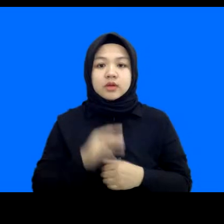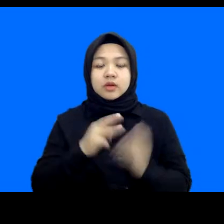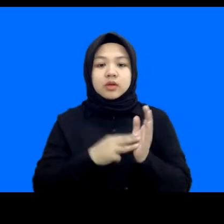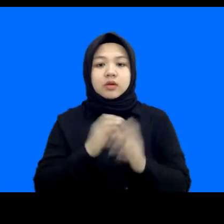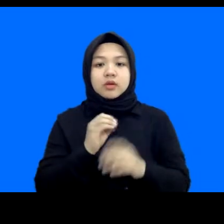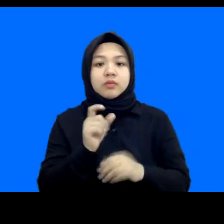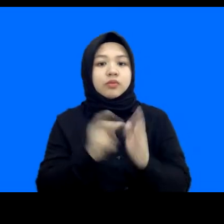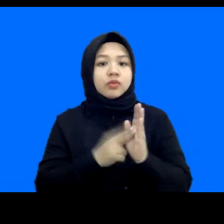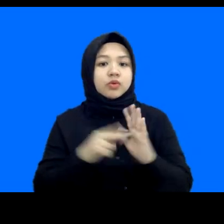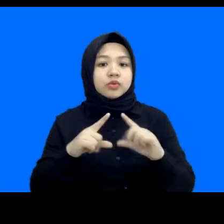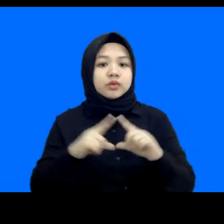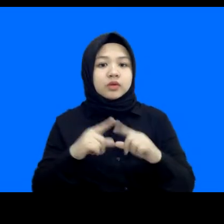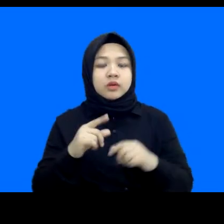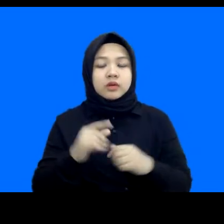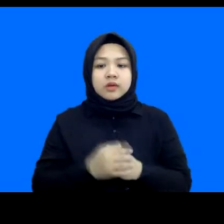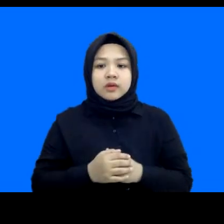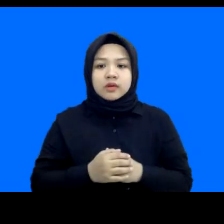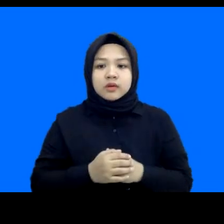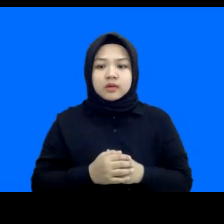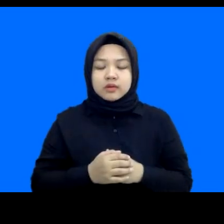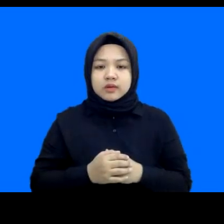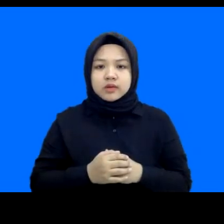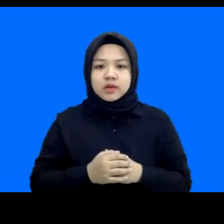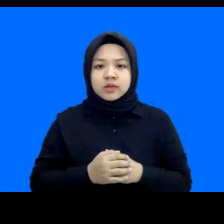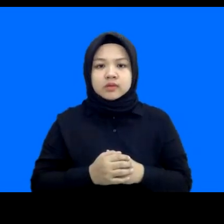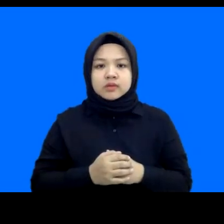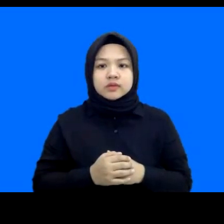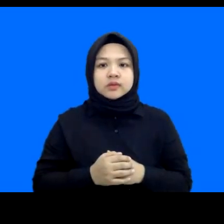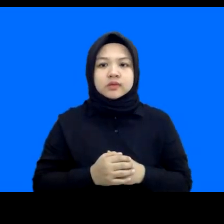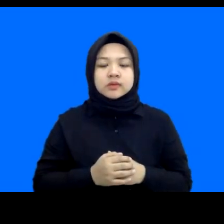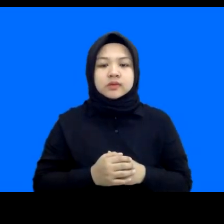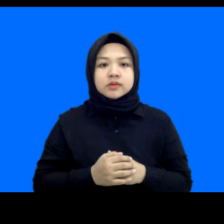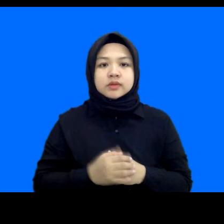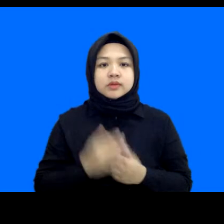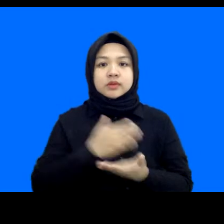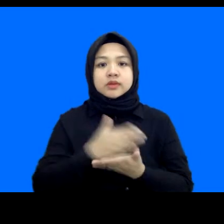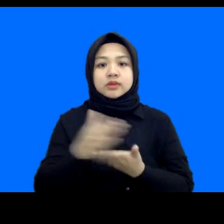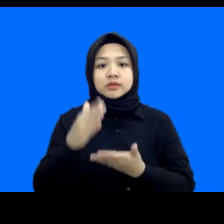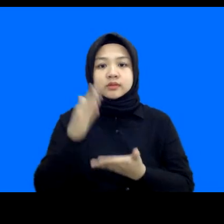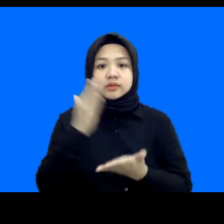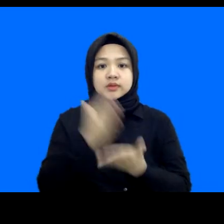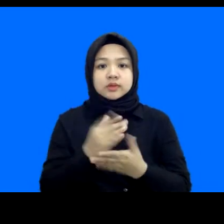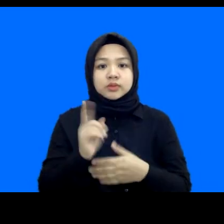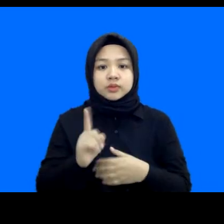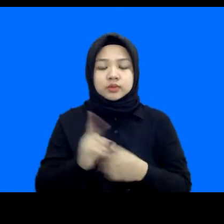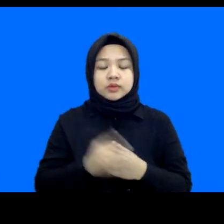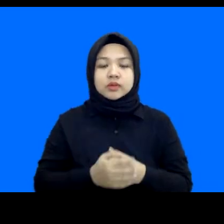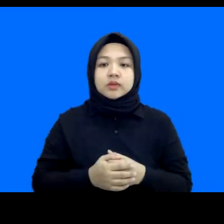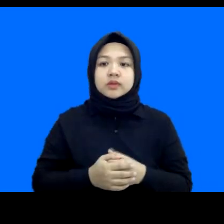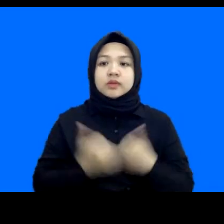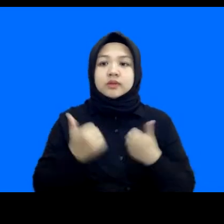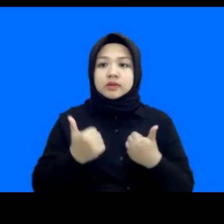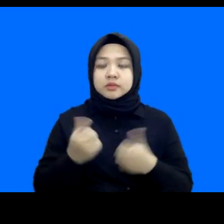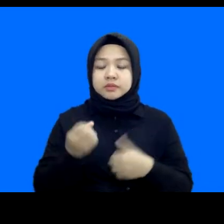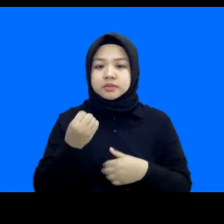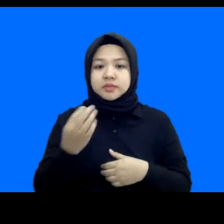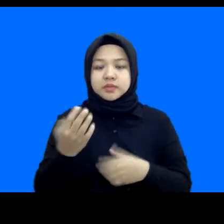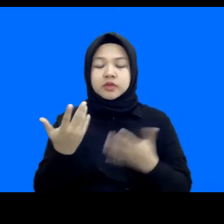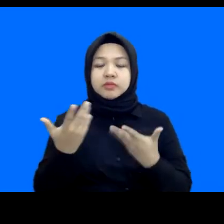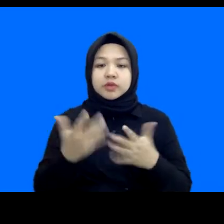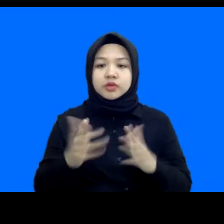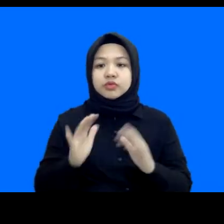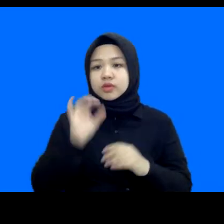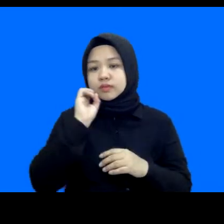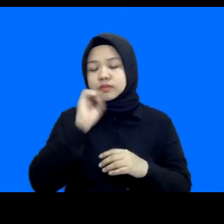Okay, thank you. I see here that several people already sharing their opinion. Maybe I will